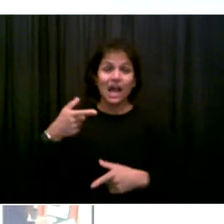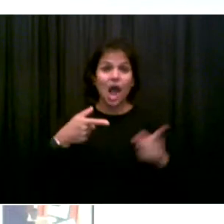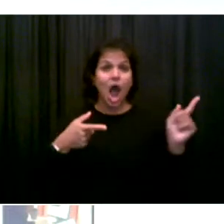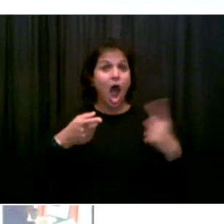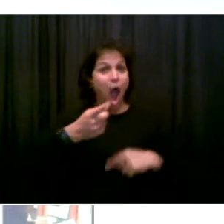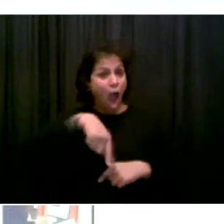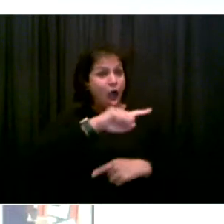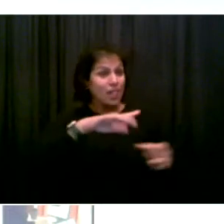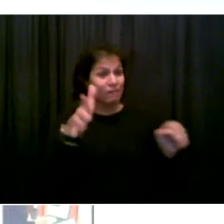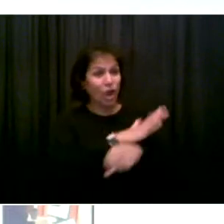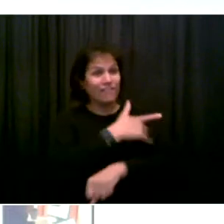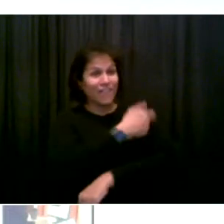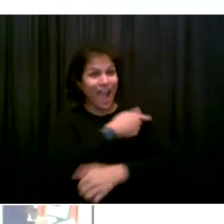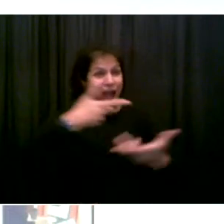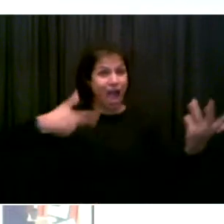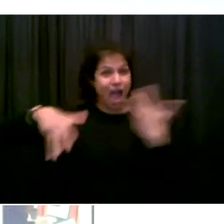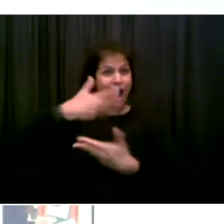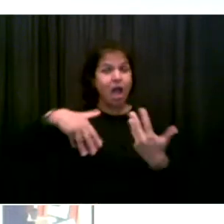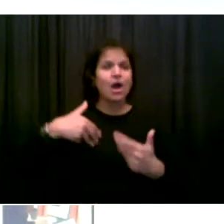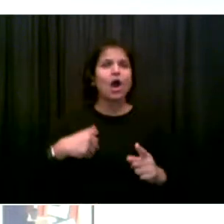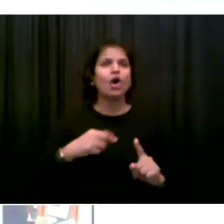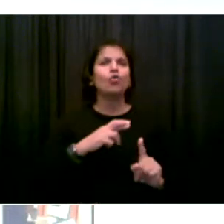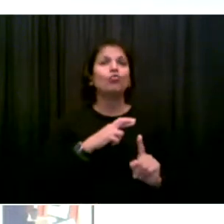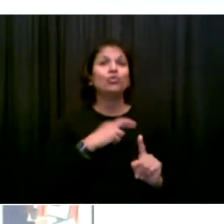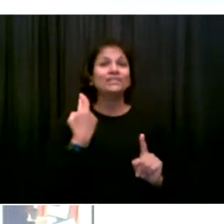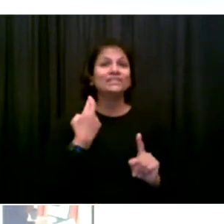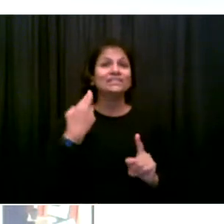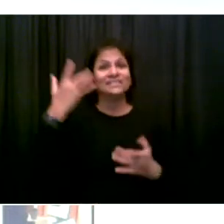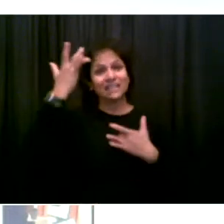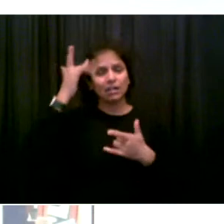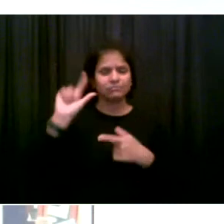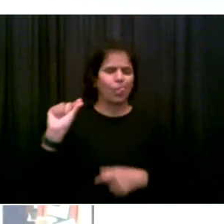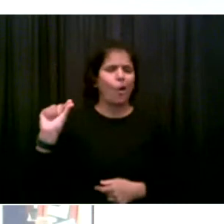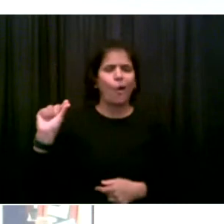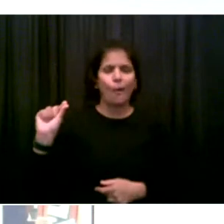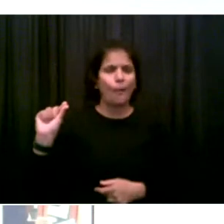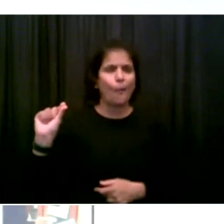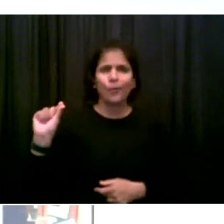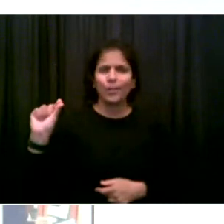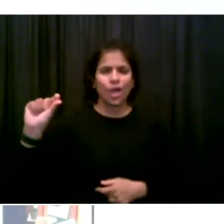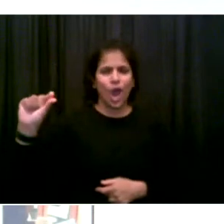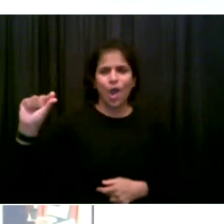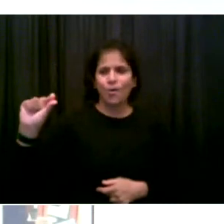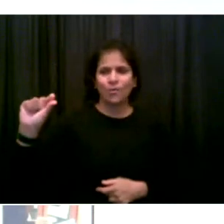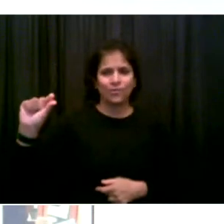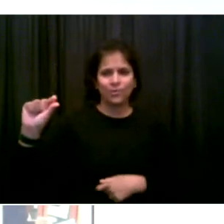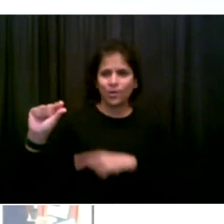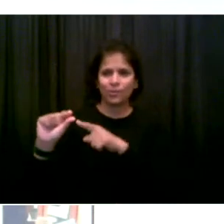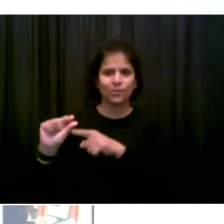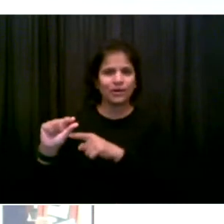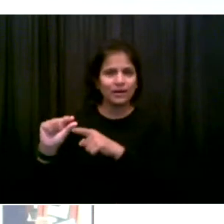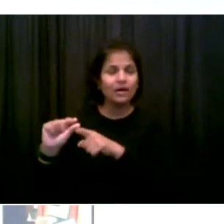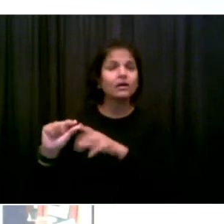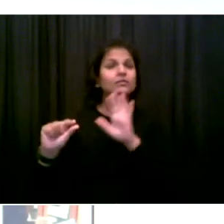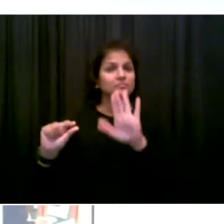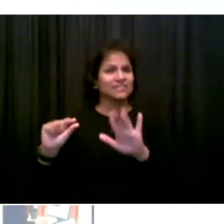the risk is significantly lower. And that's why we've taken all of the steps that we have to encourage vaccination. And those